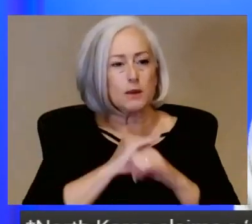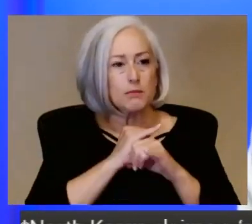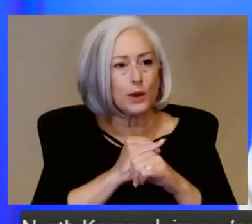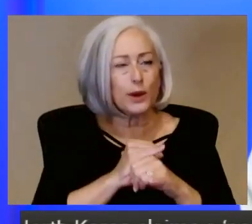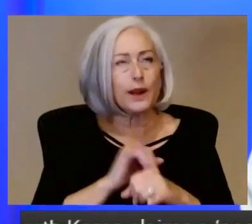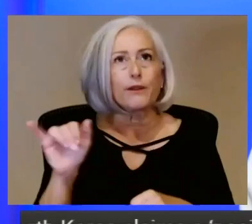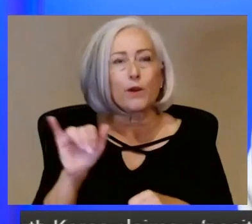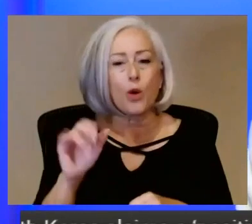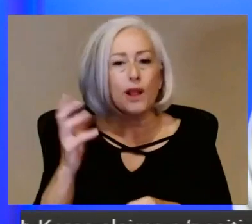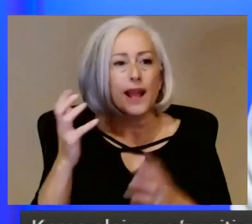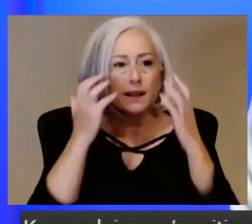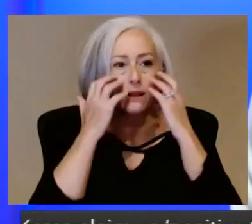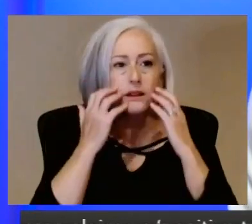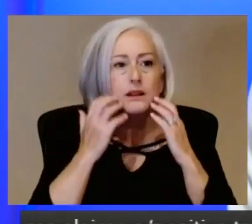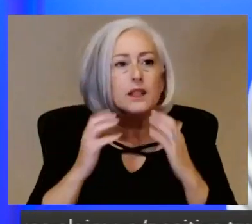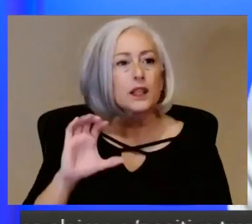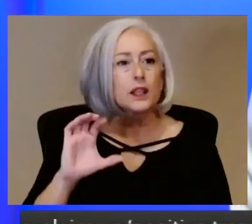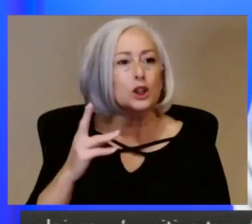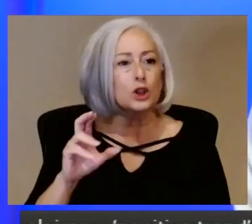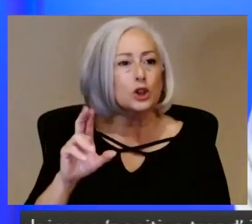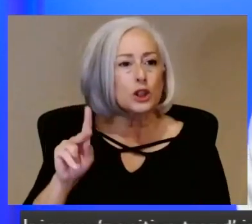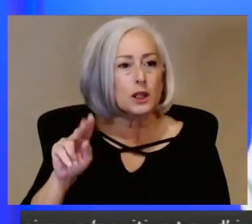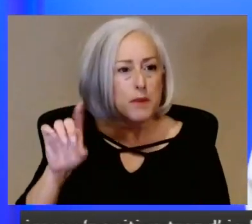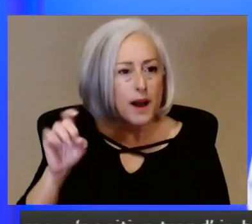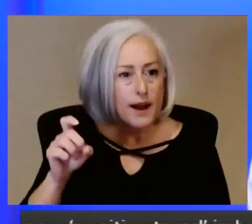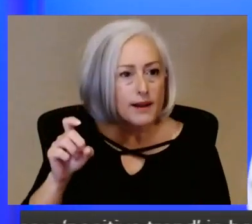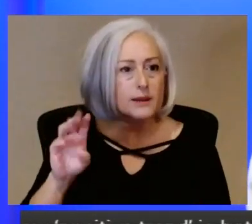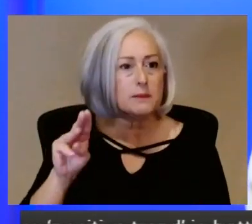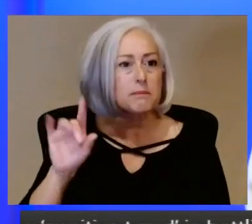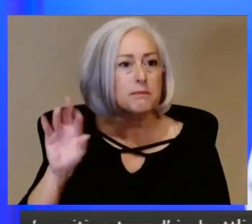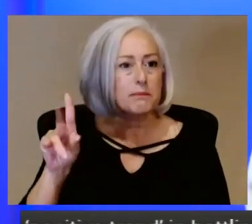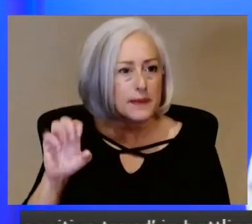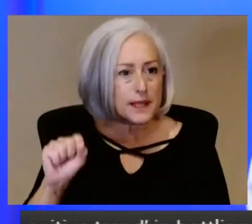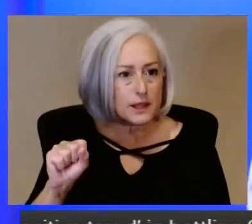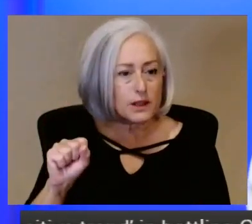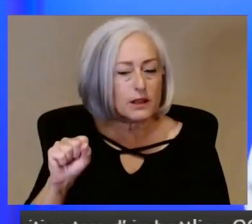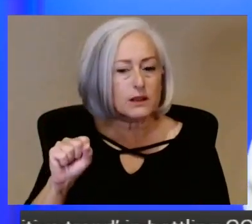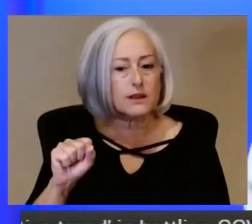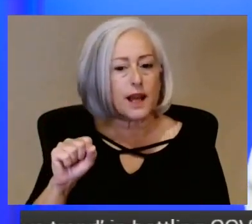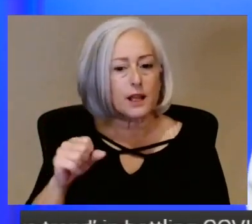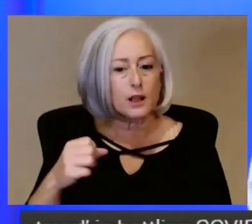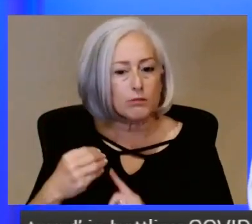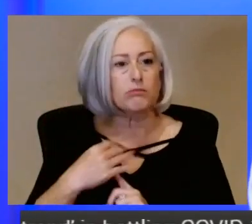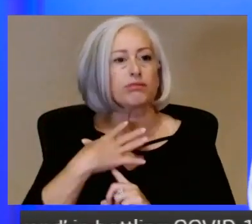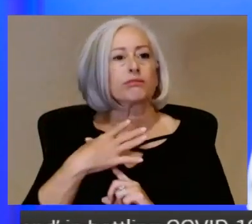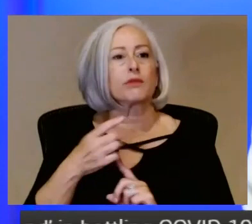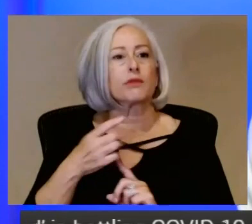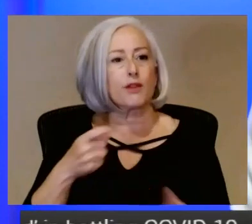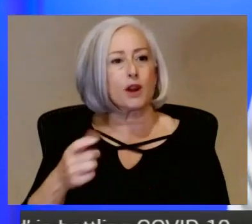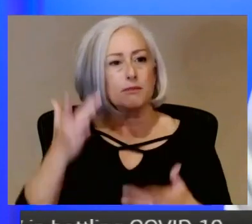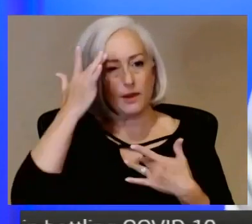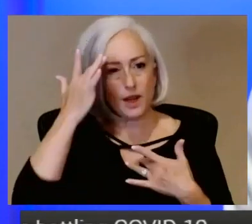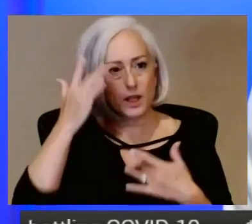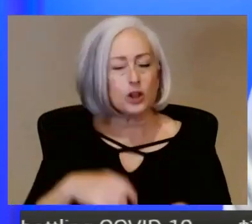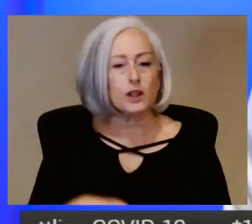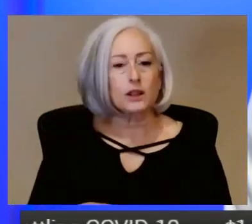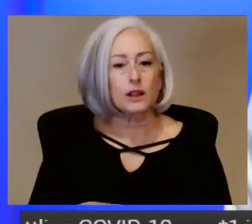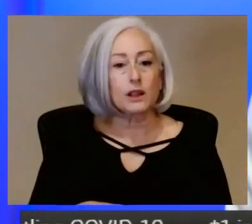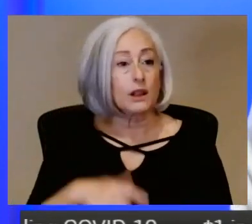measles, that you can obtain from the infection or the vaccination, because we know that even if you are vaccinated and up to date, you can still